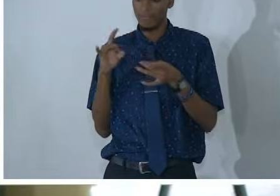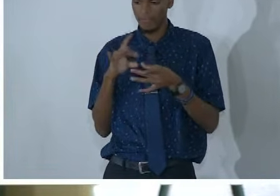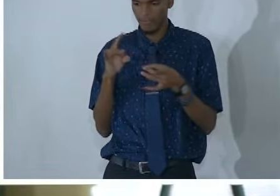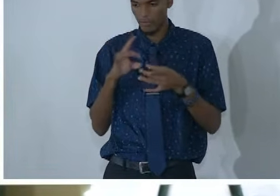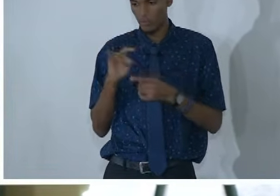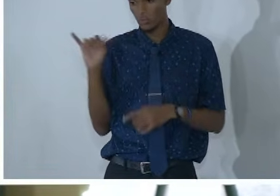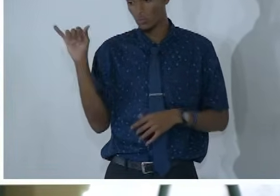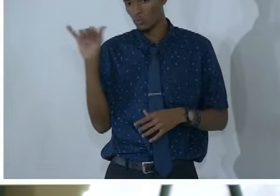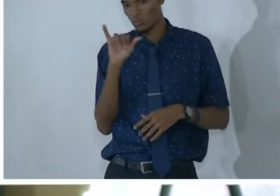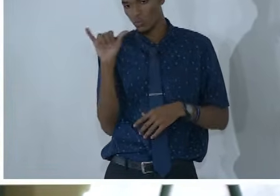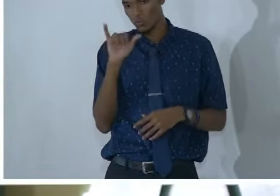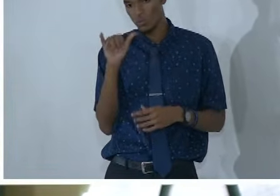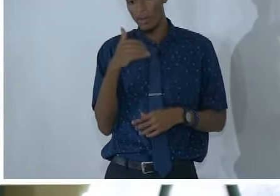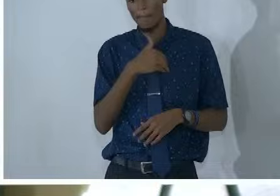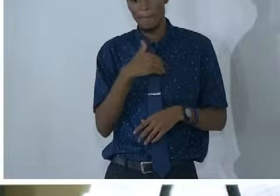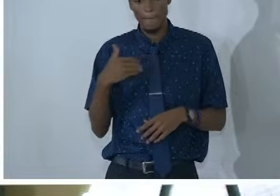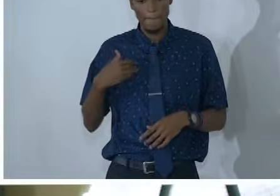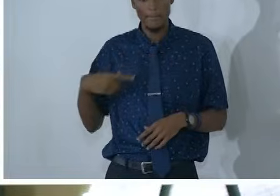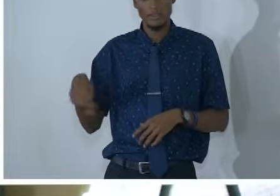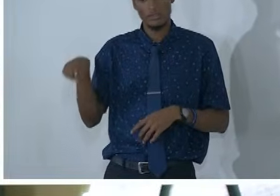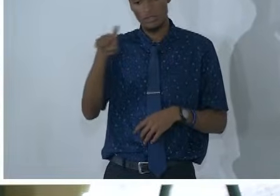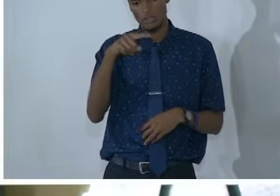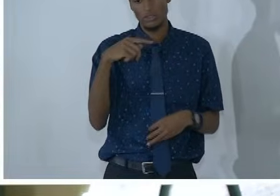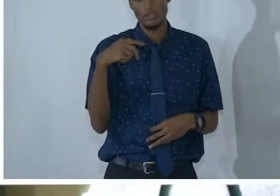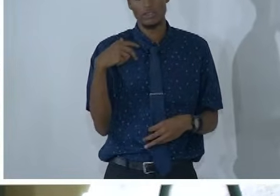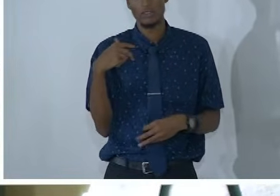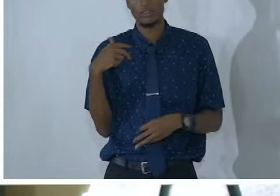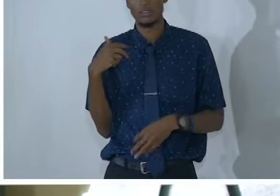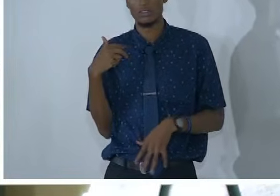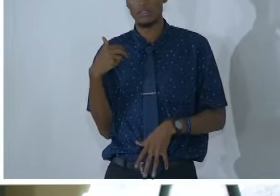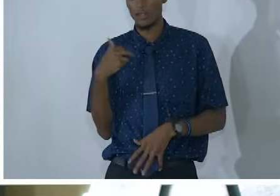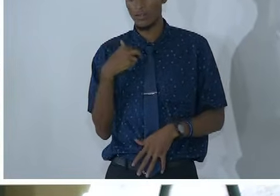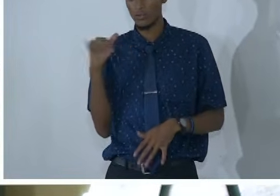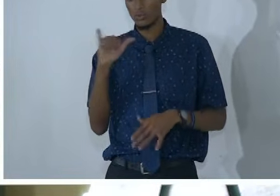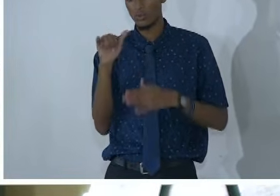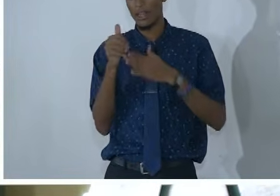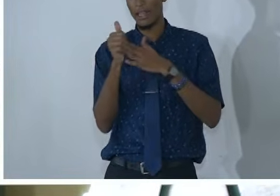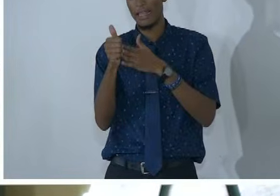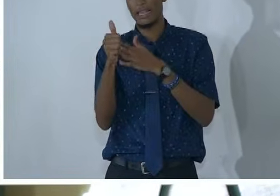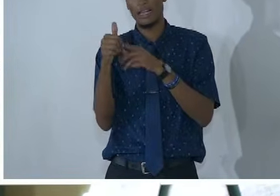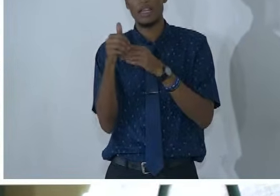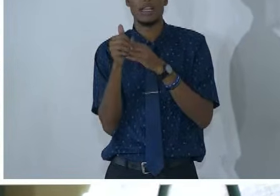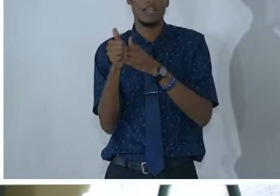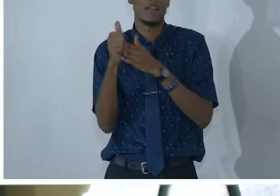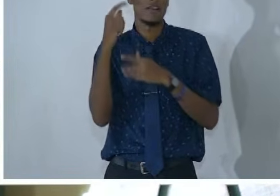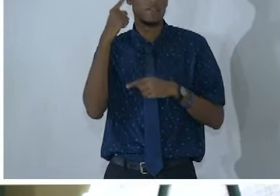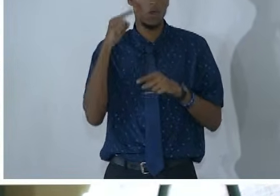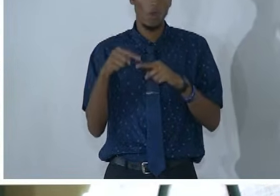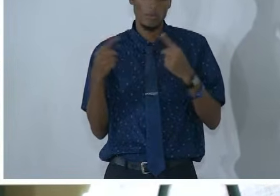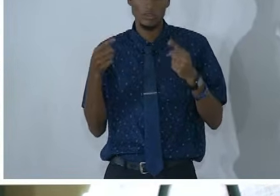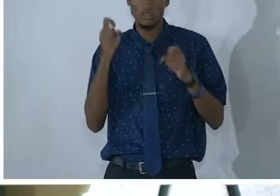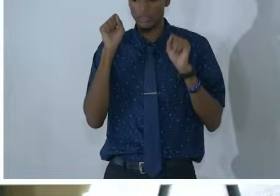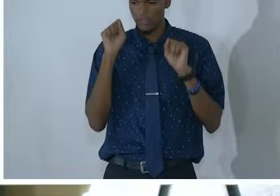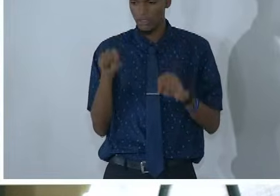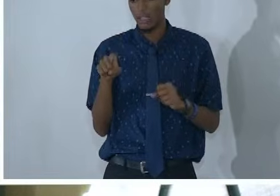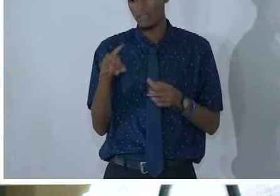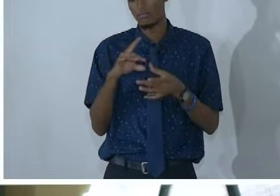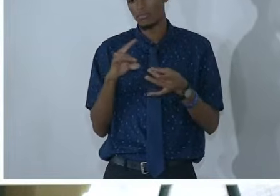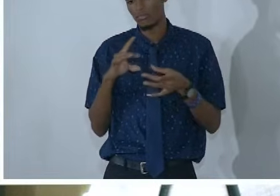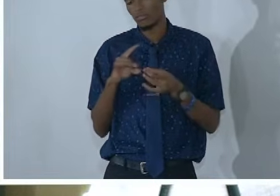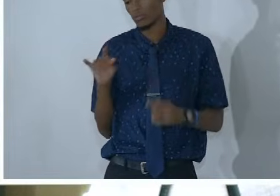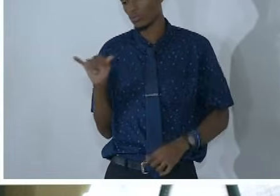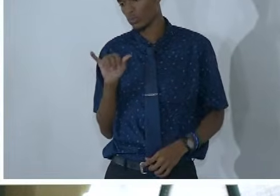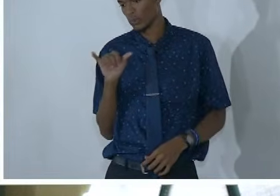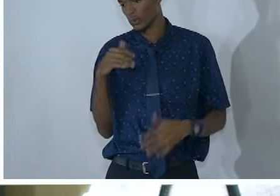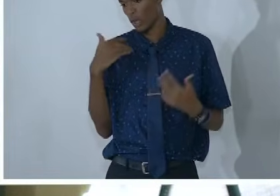And Member Zulika Jess, the leader of the opposition, plans to contribute. So I